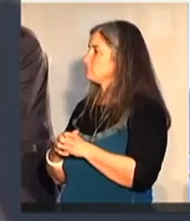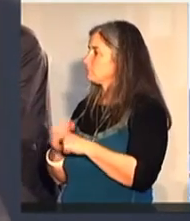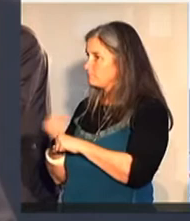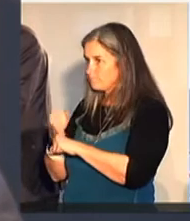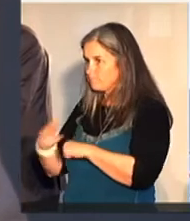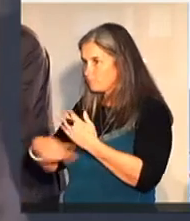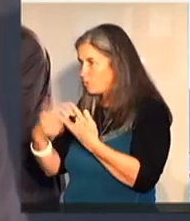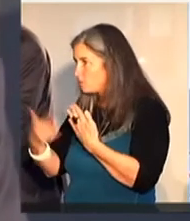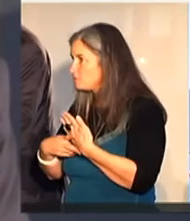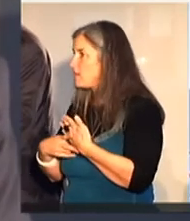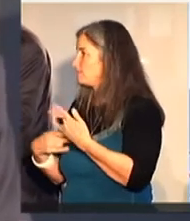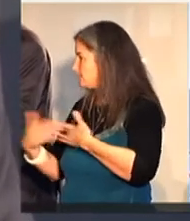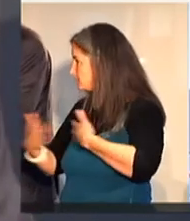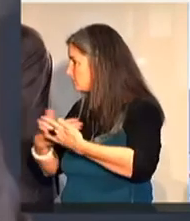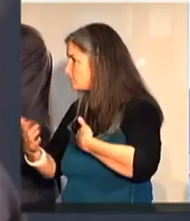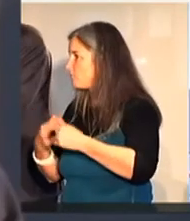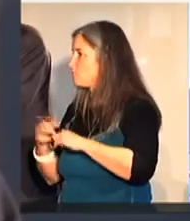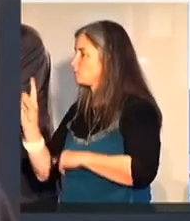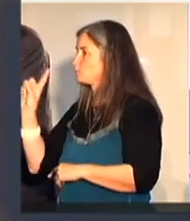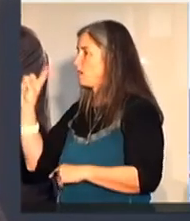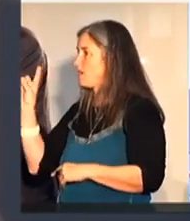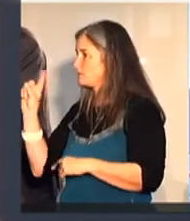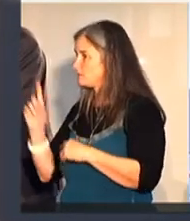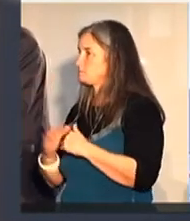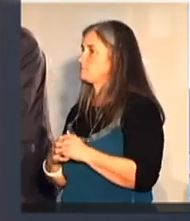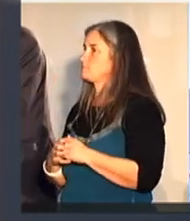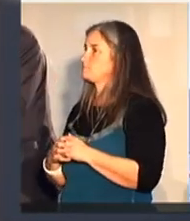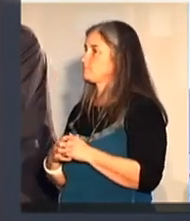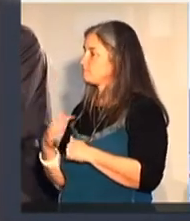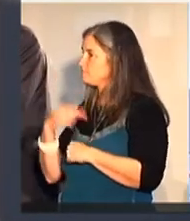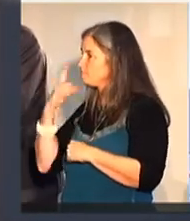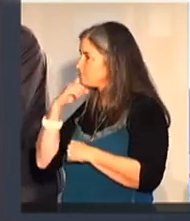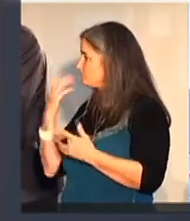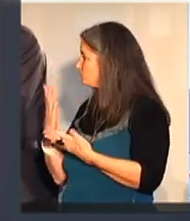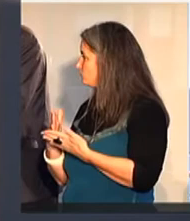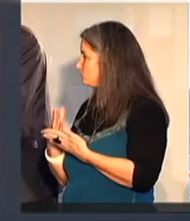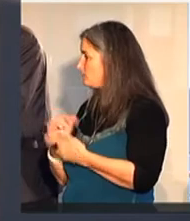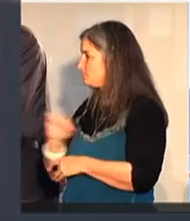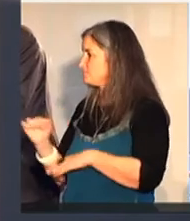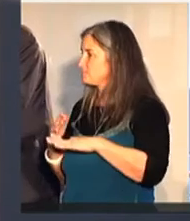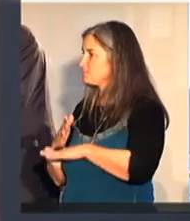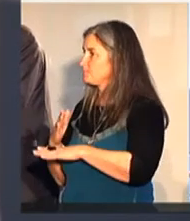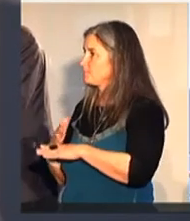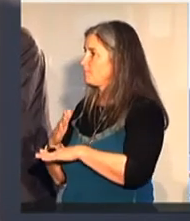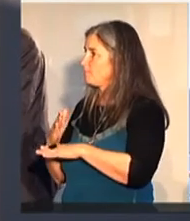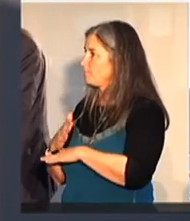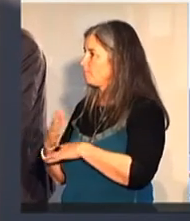program and arranging things here in ways that I think have just been